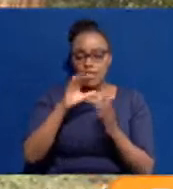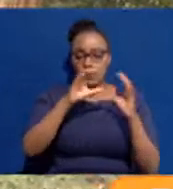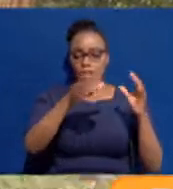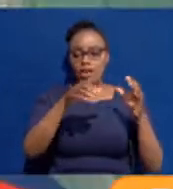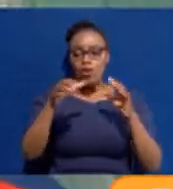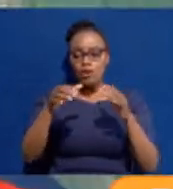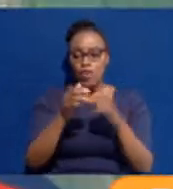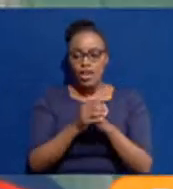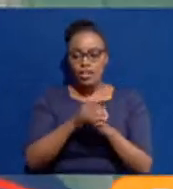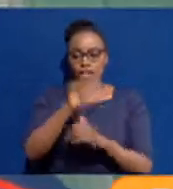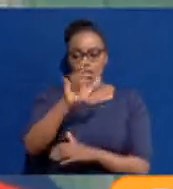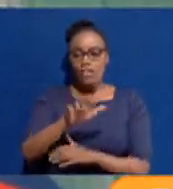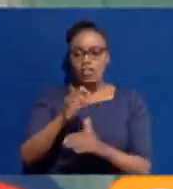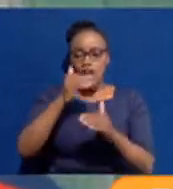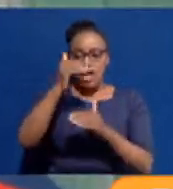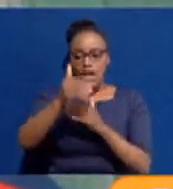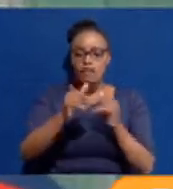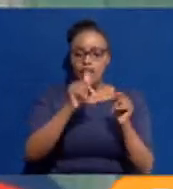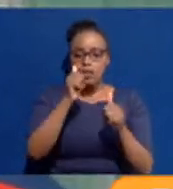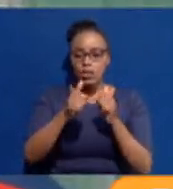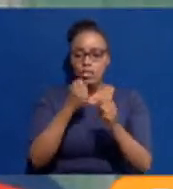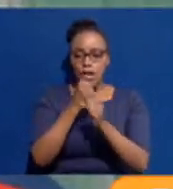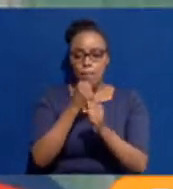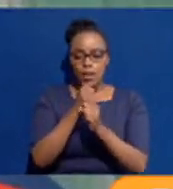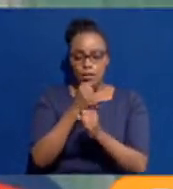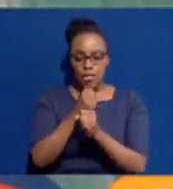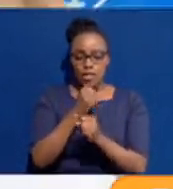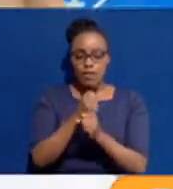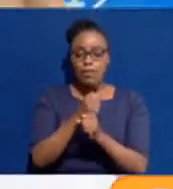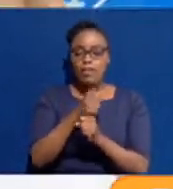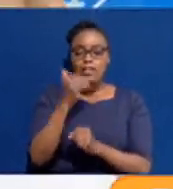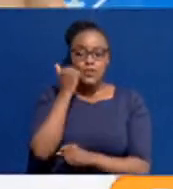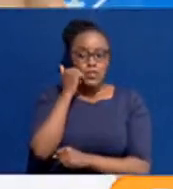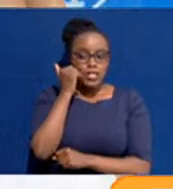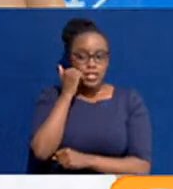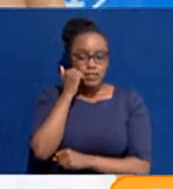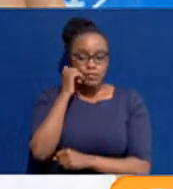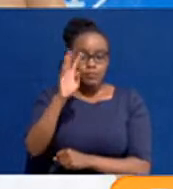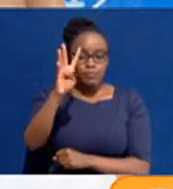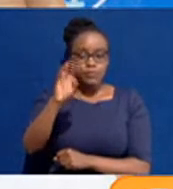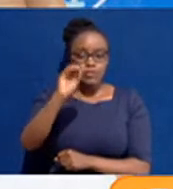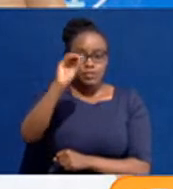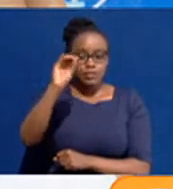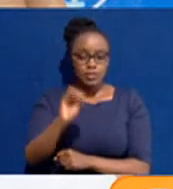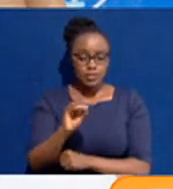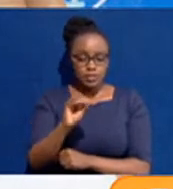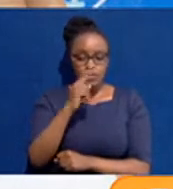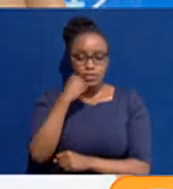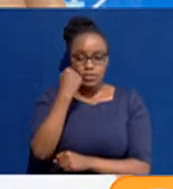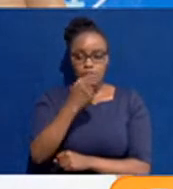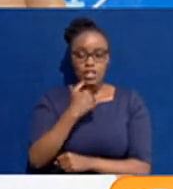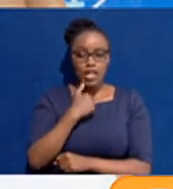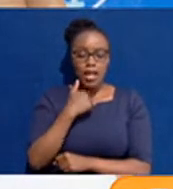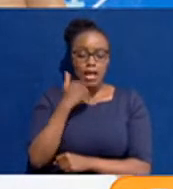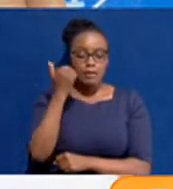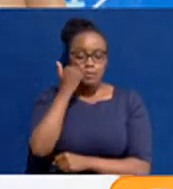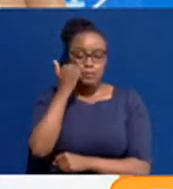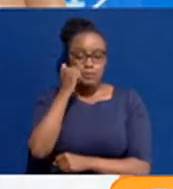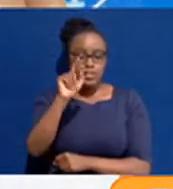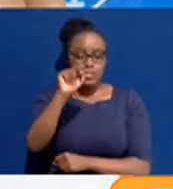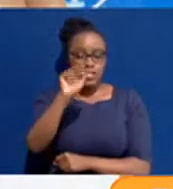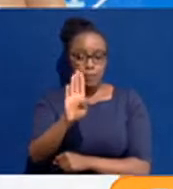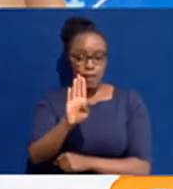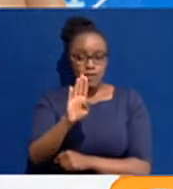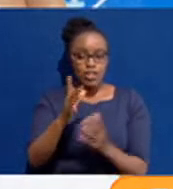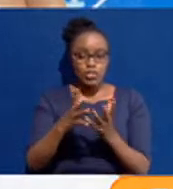of treatment has been the biggest challenge in fighting the disease. 40% of the people with TB in our society